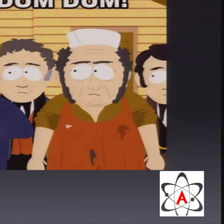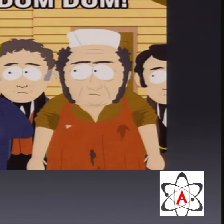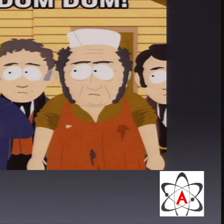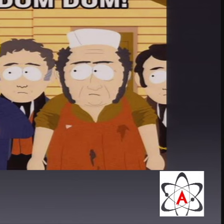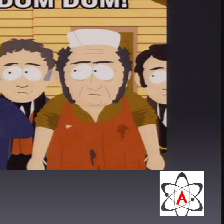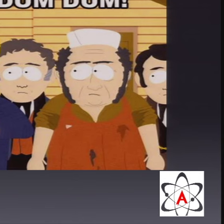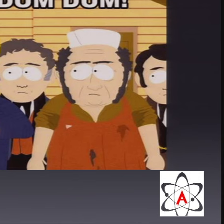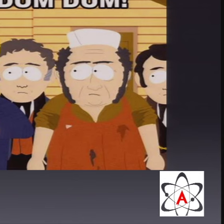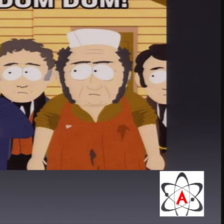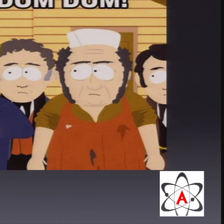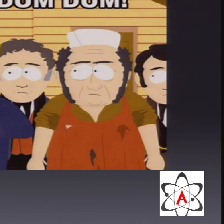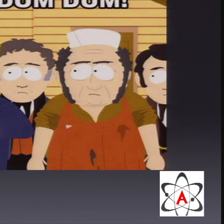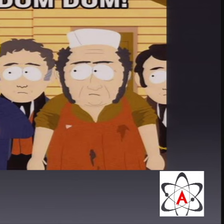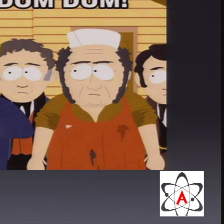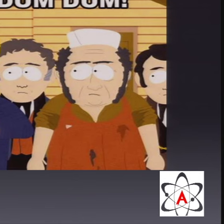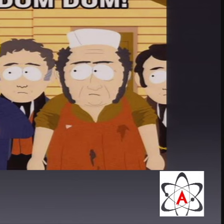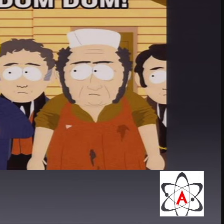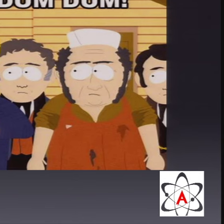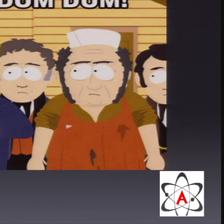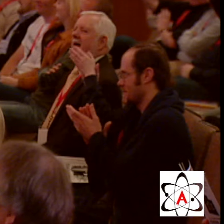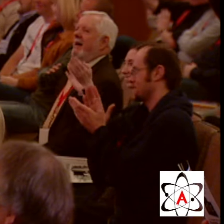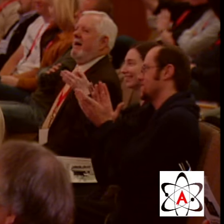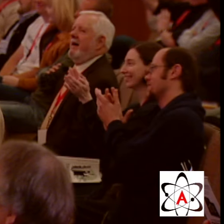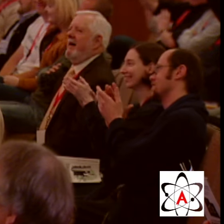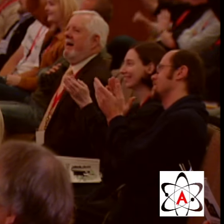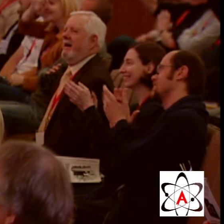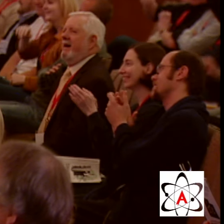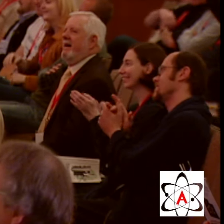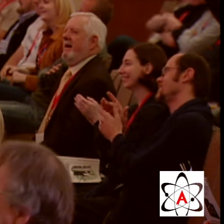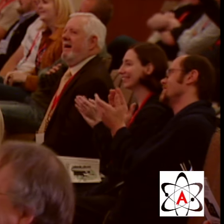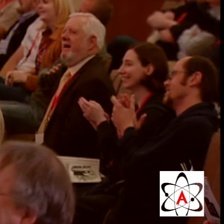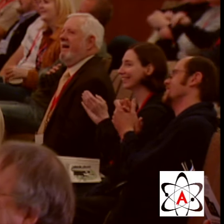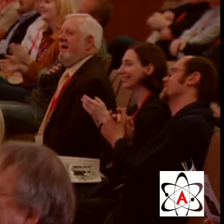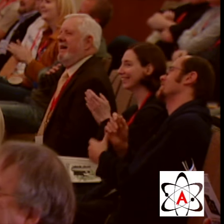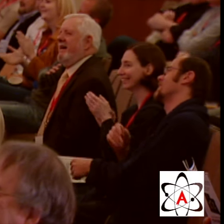Who's seen the famous South Park episode about how Joe Smith founded his church?